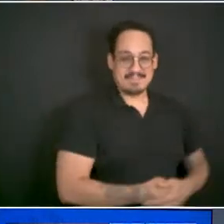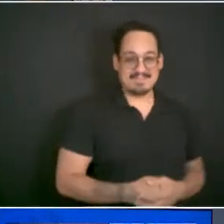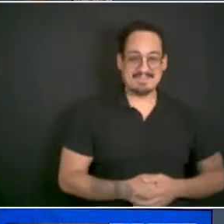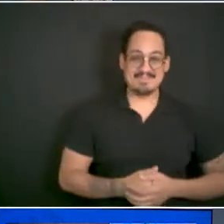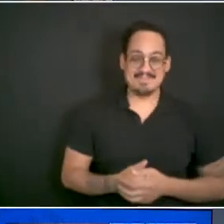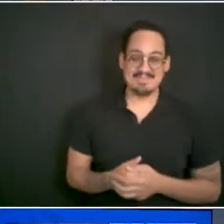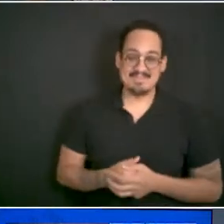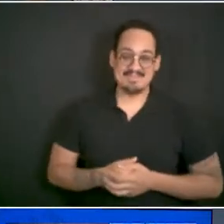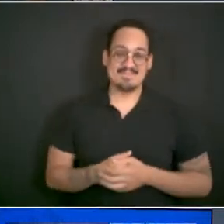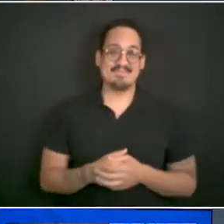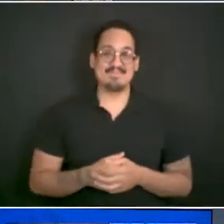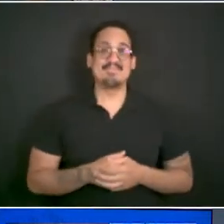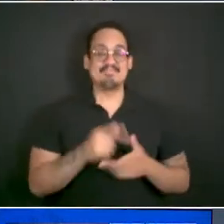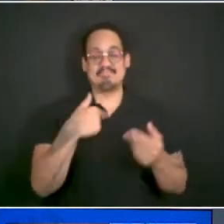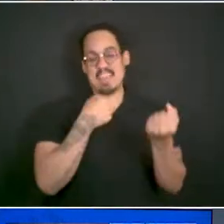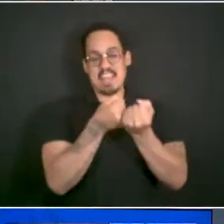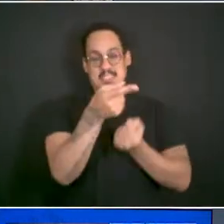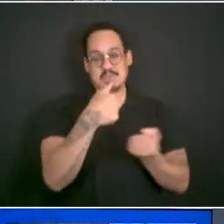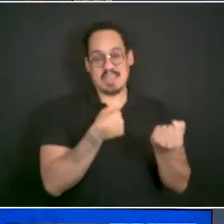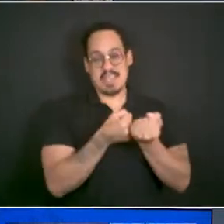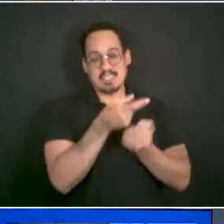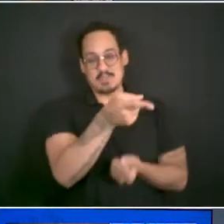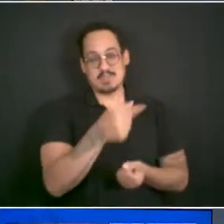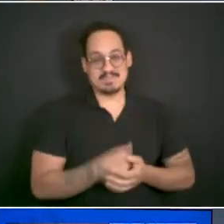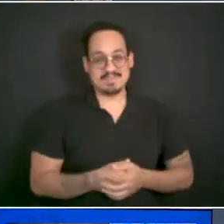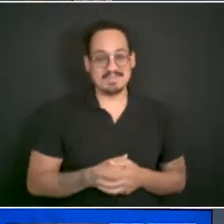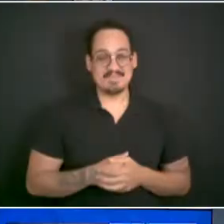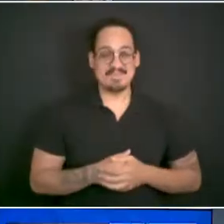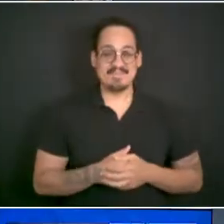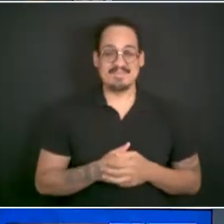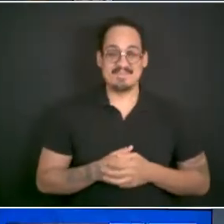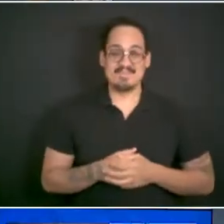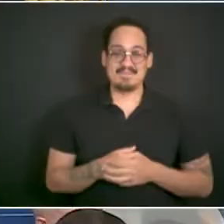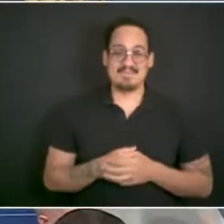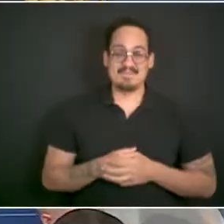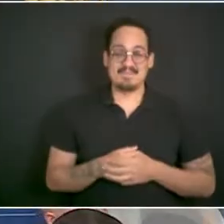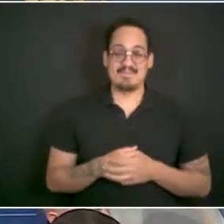you. From the top, okay?